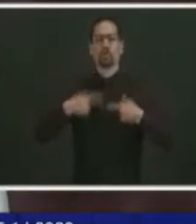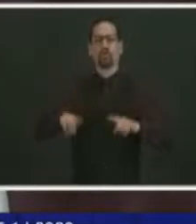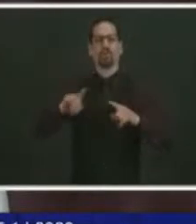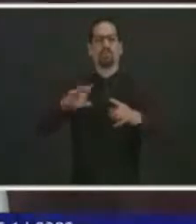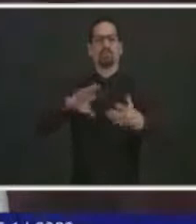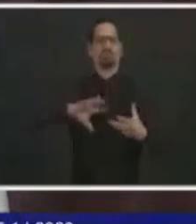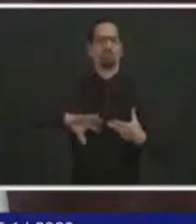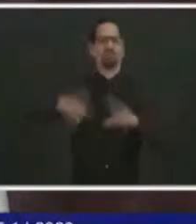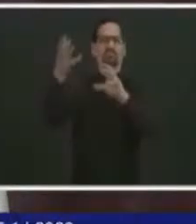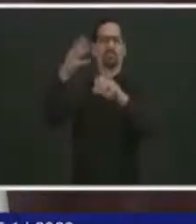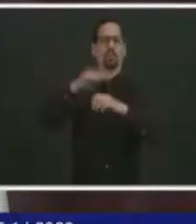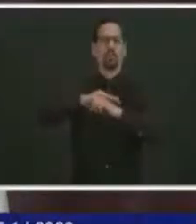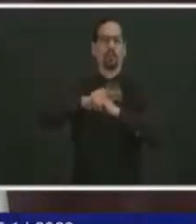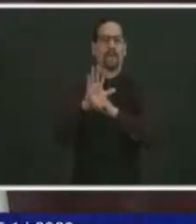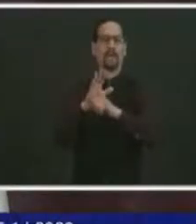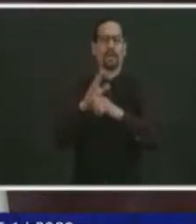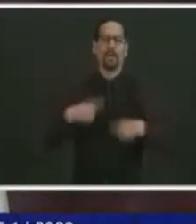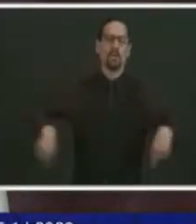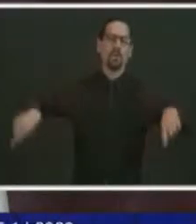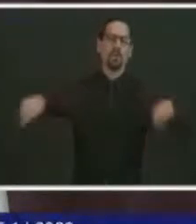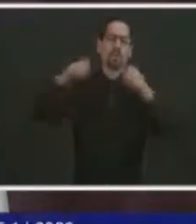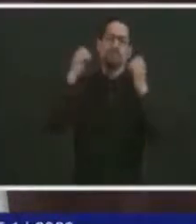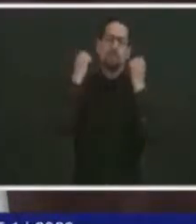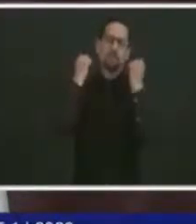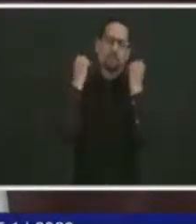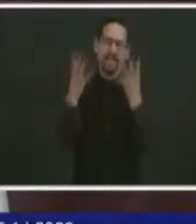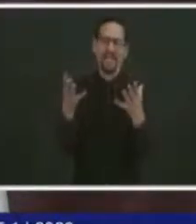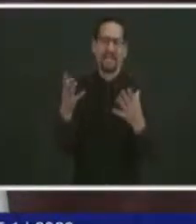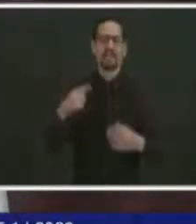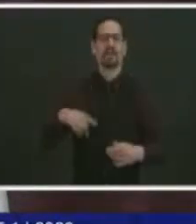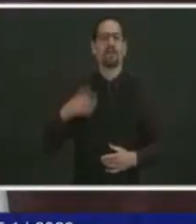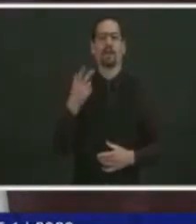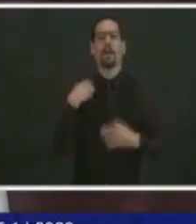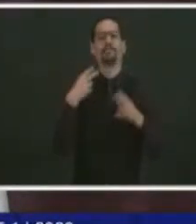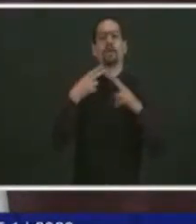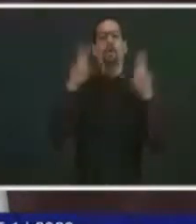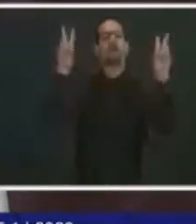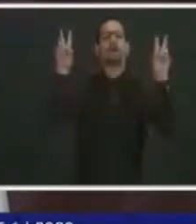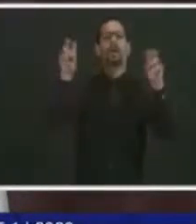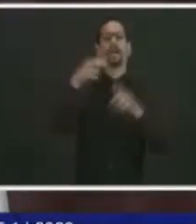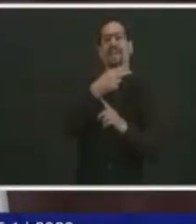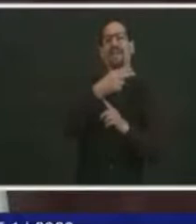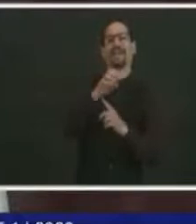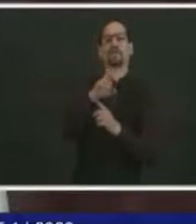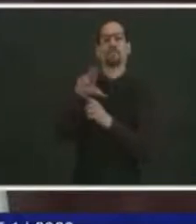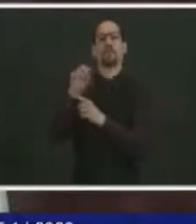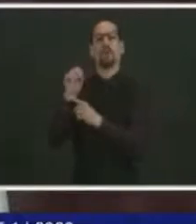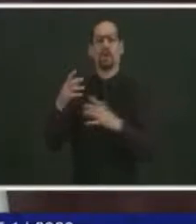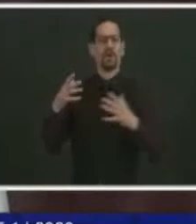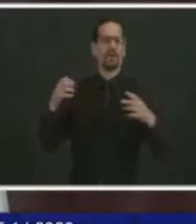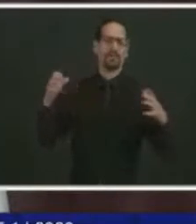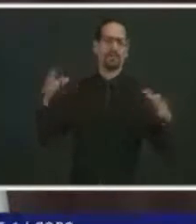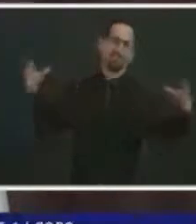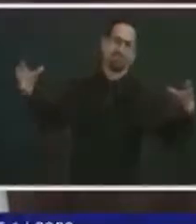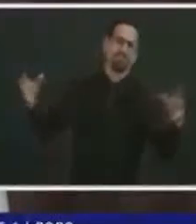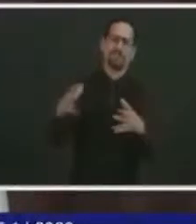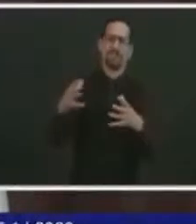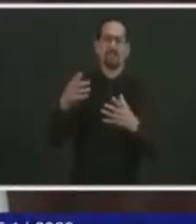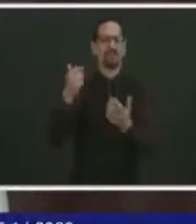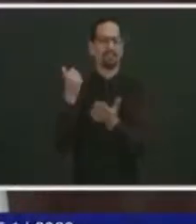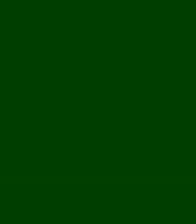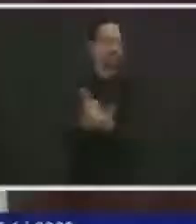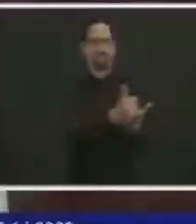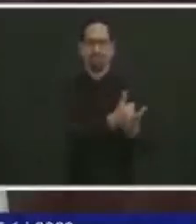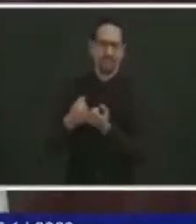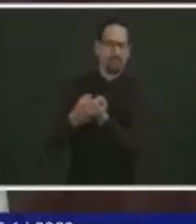so many unsung heroes, and I have tried at different points from the podium to give a shout out. Maybe it's the bus drivers